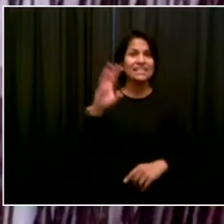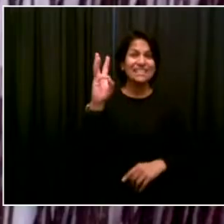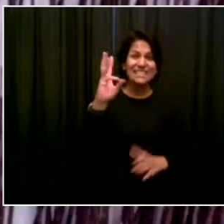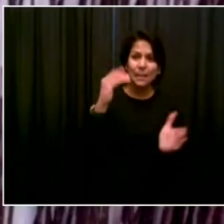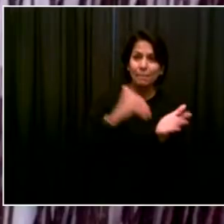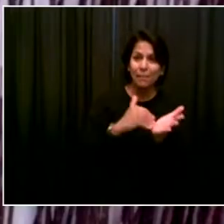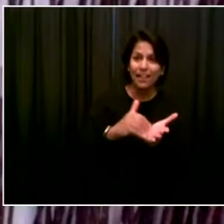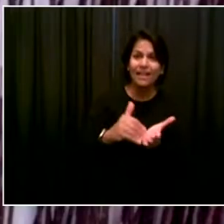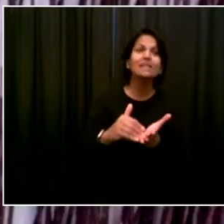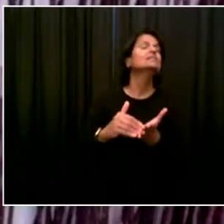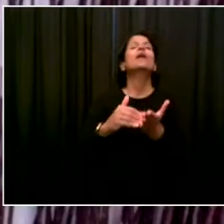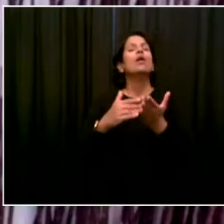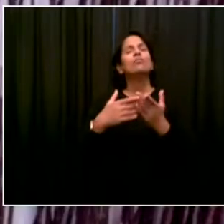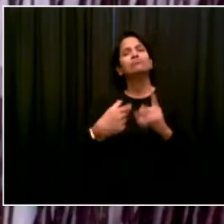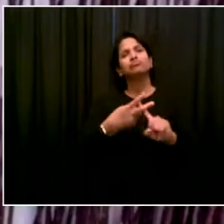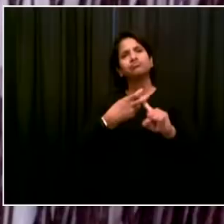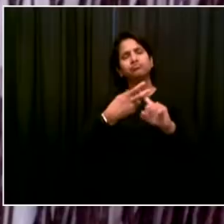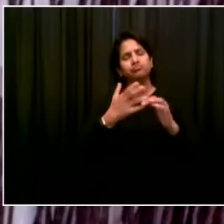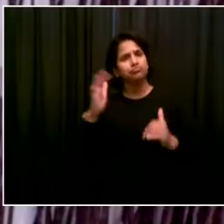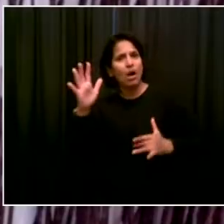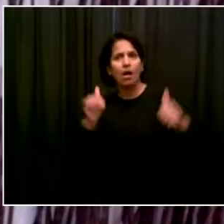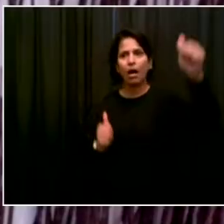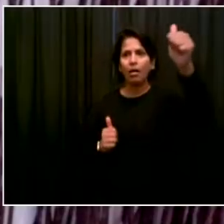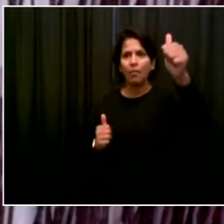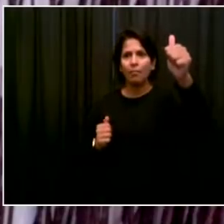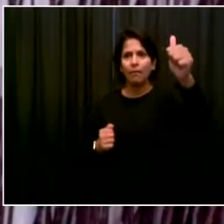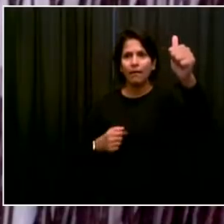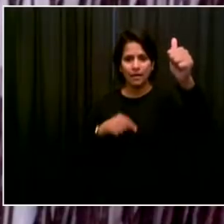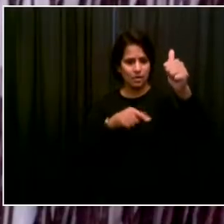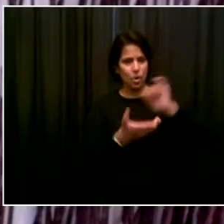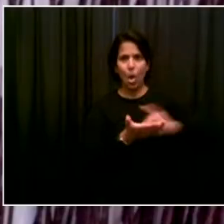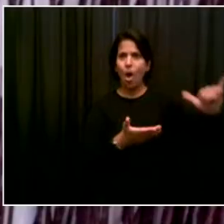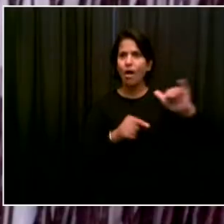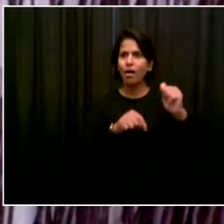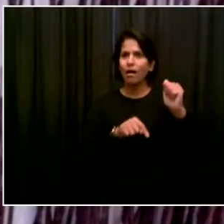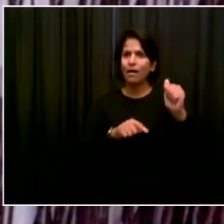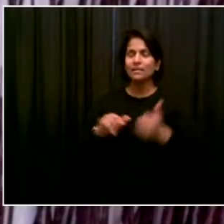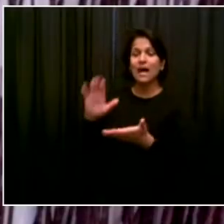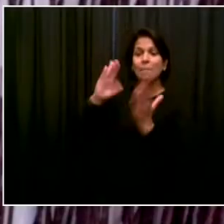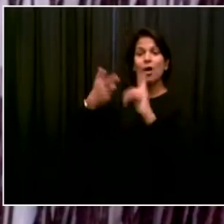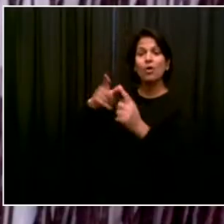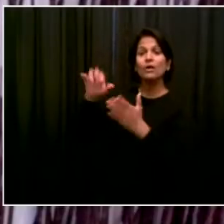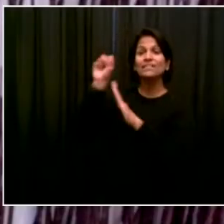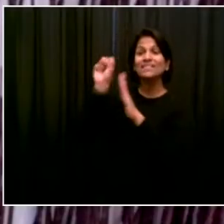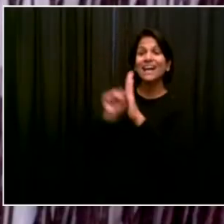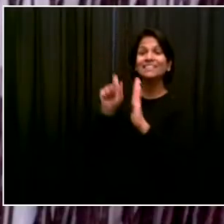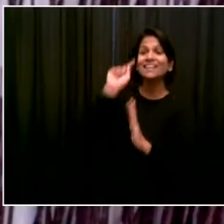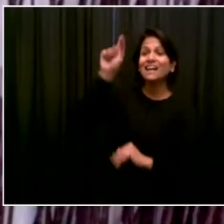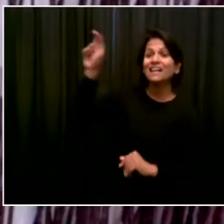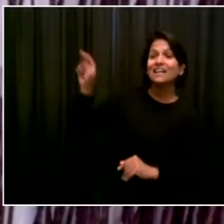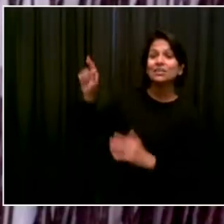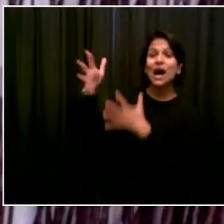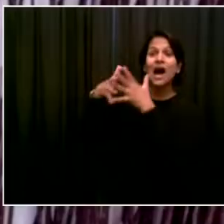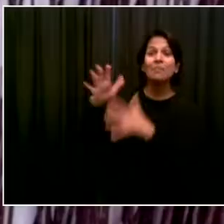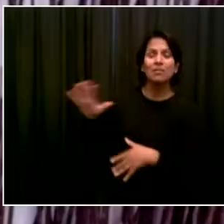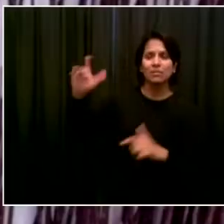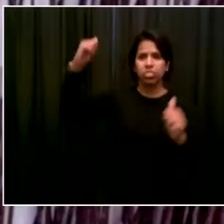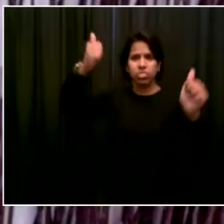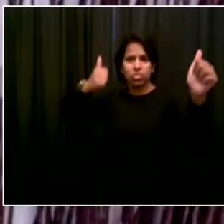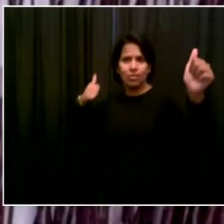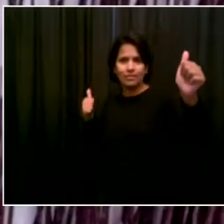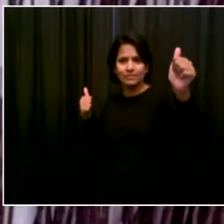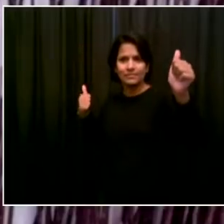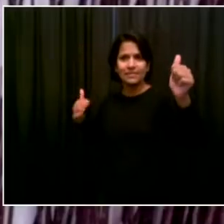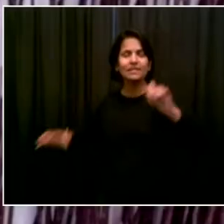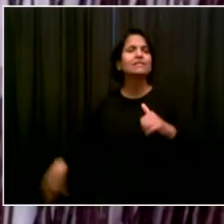many other parts of the country. It helps to protect us. It's really an extraordinary victory. But with Delta as our